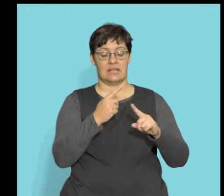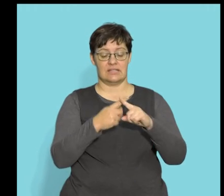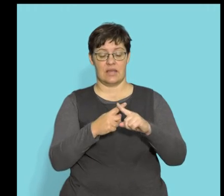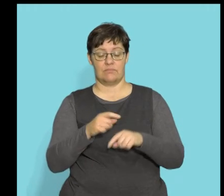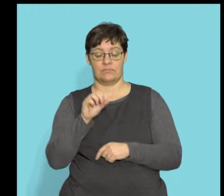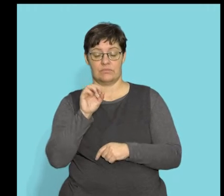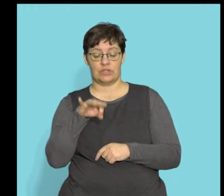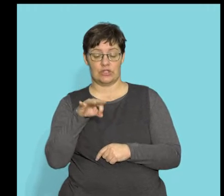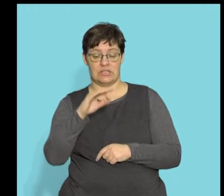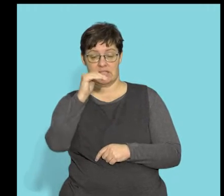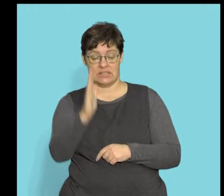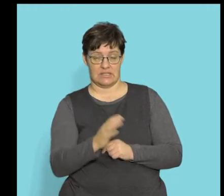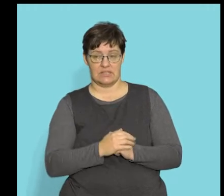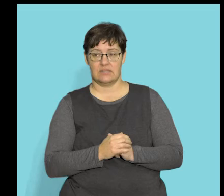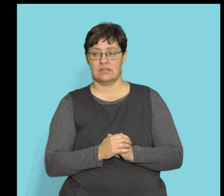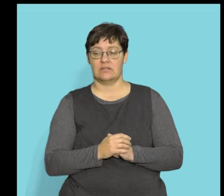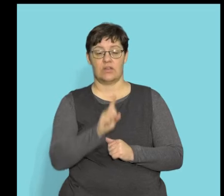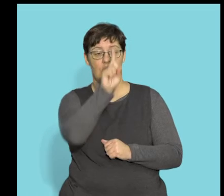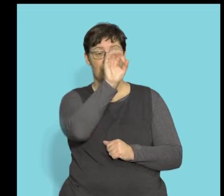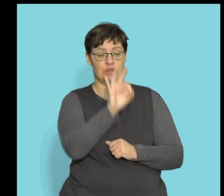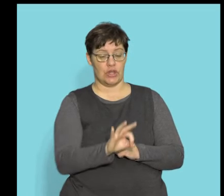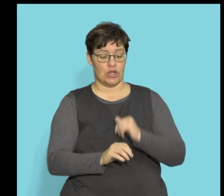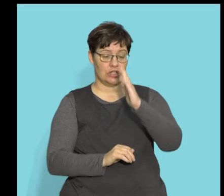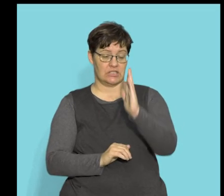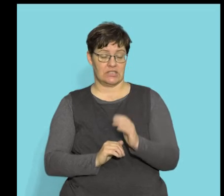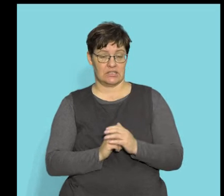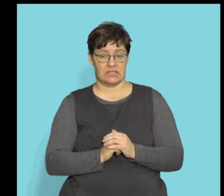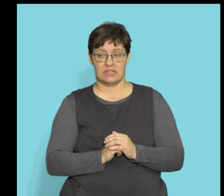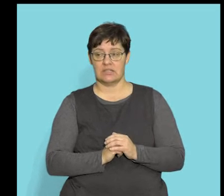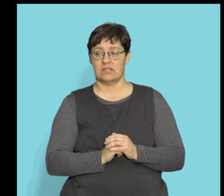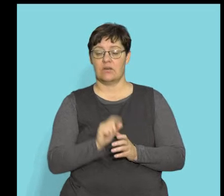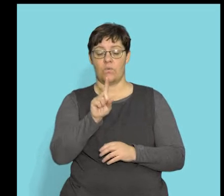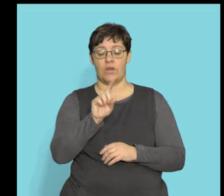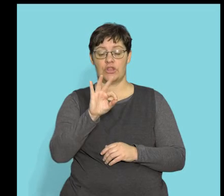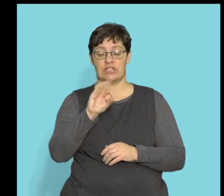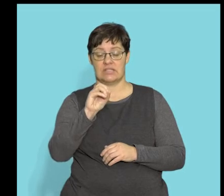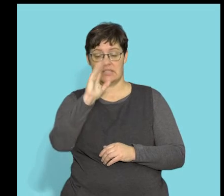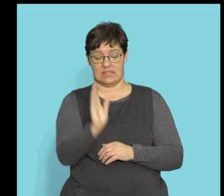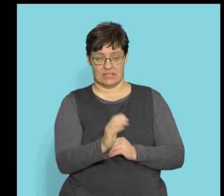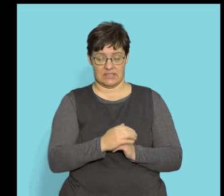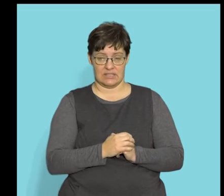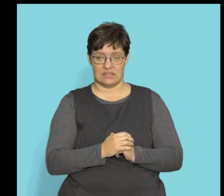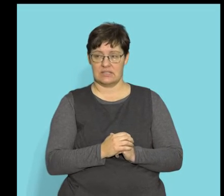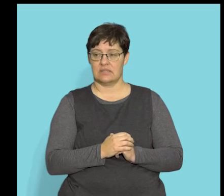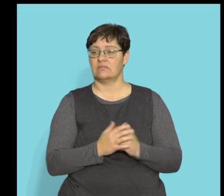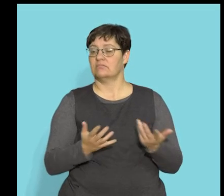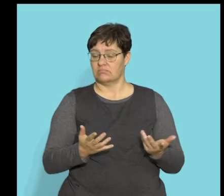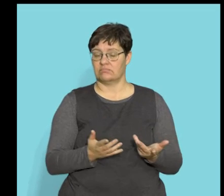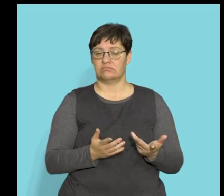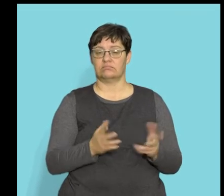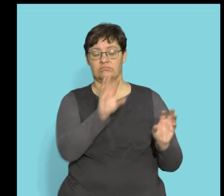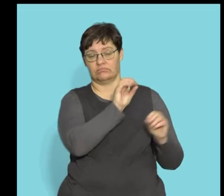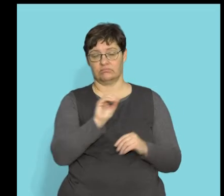10 times 13. So I'm going to have a third of 130. Now we are going